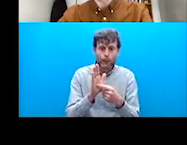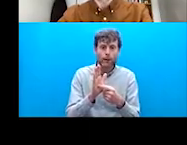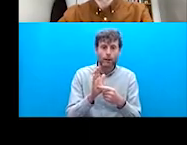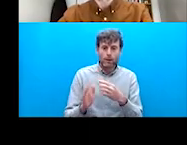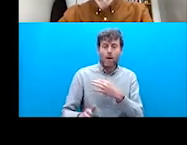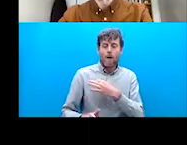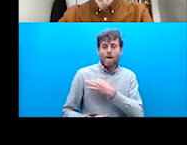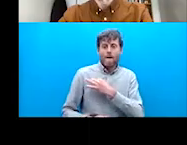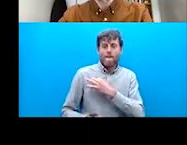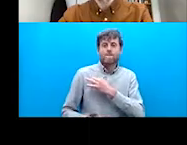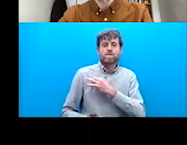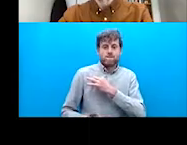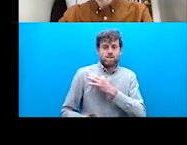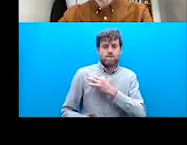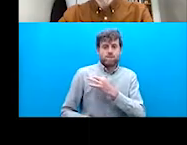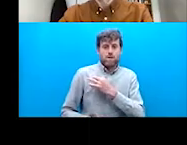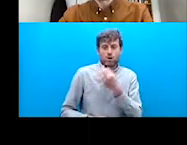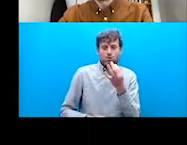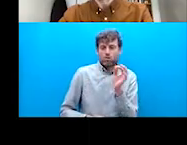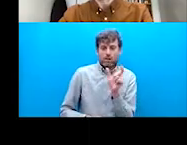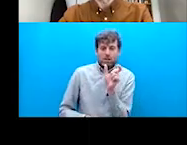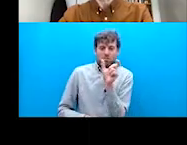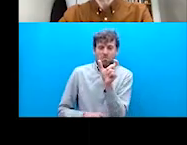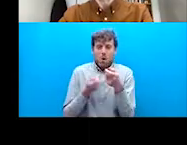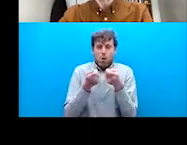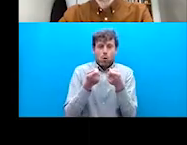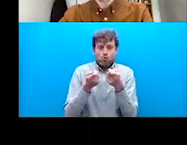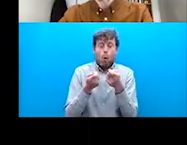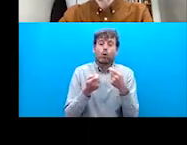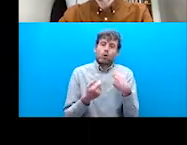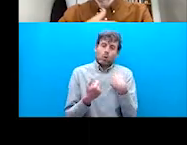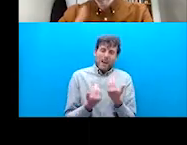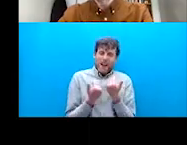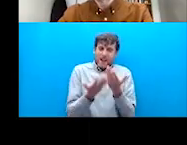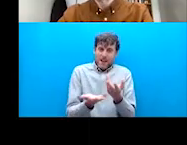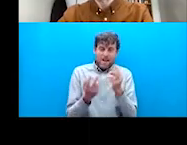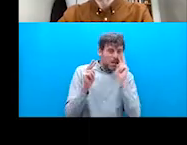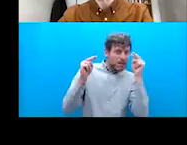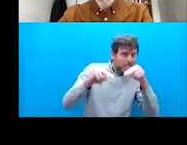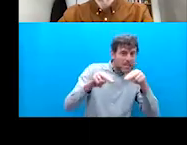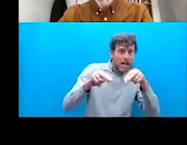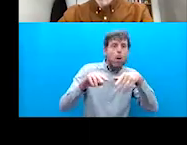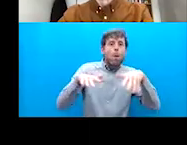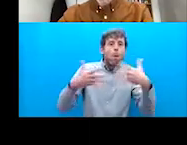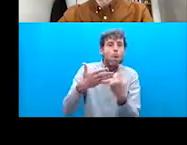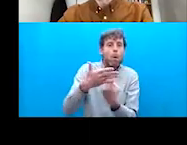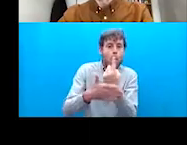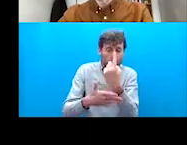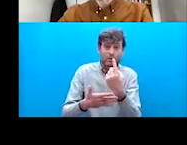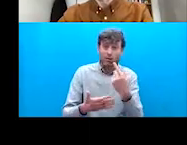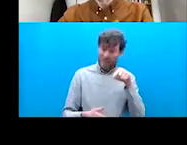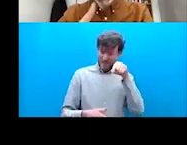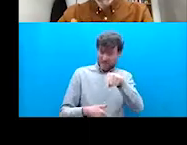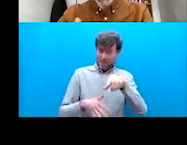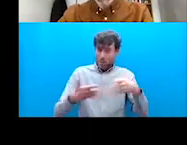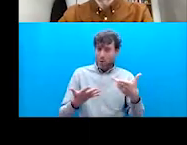compositional analysis of a given sentence and see what models it gives us. And presumably this is what linguists do when